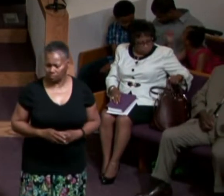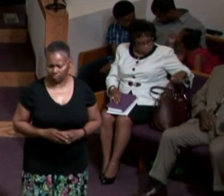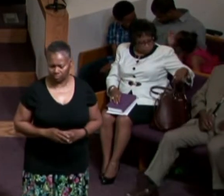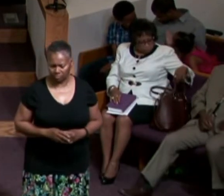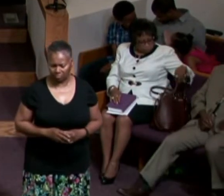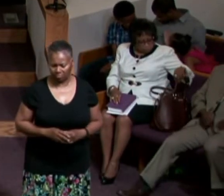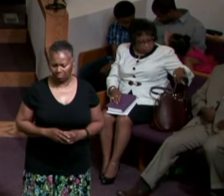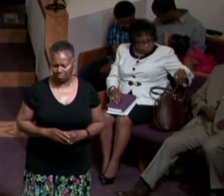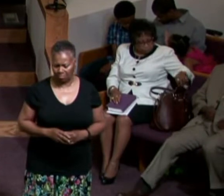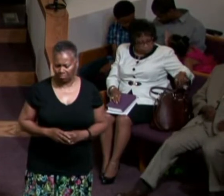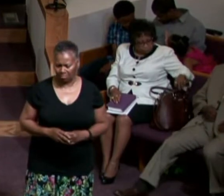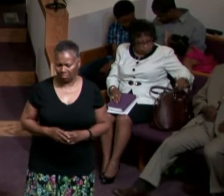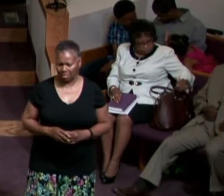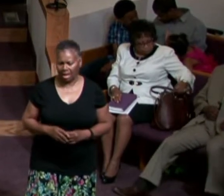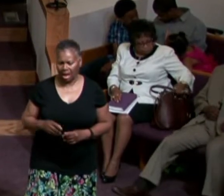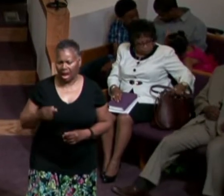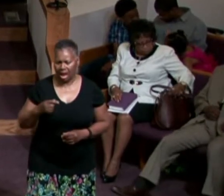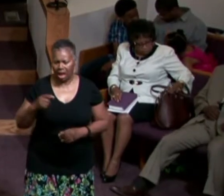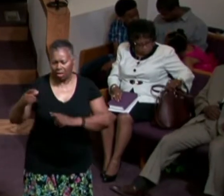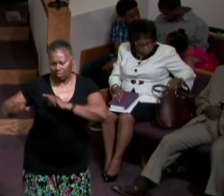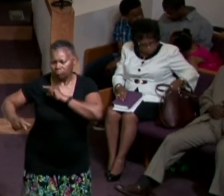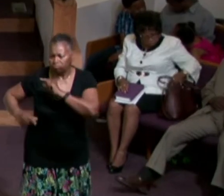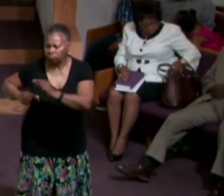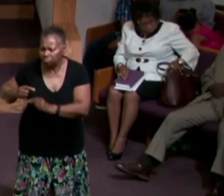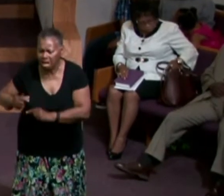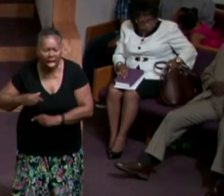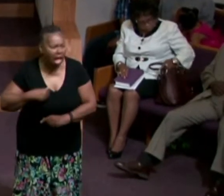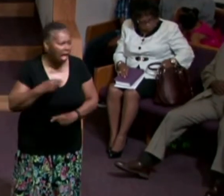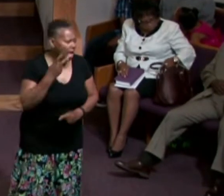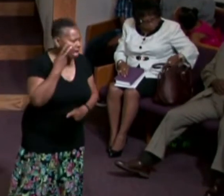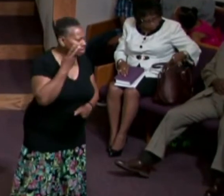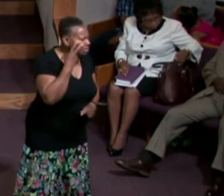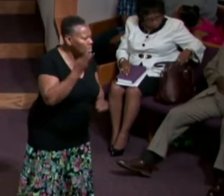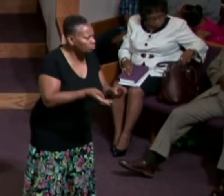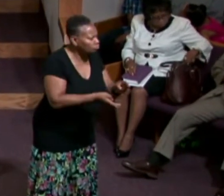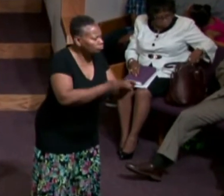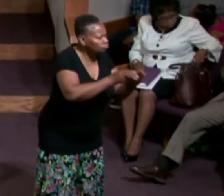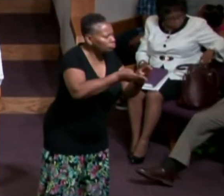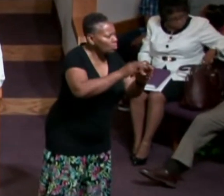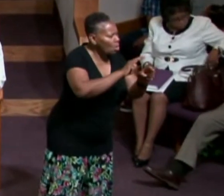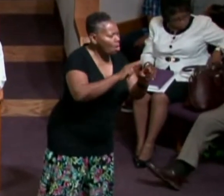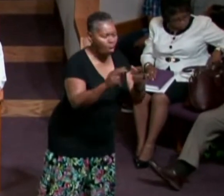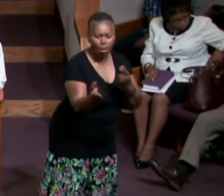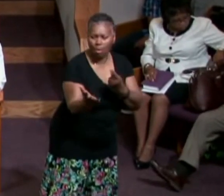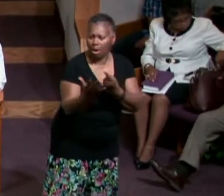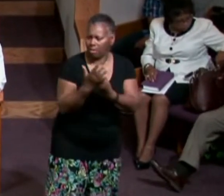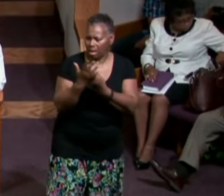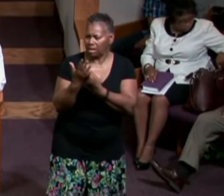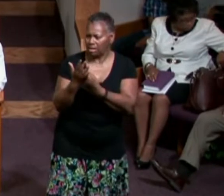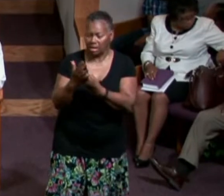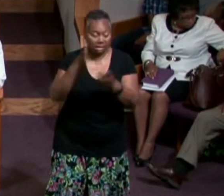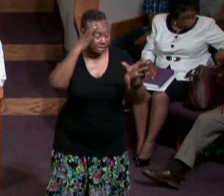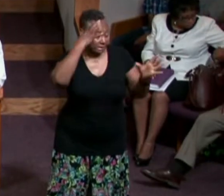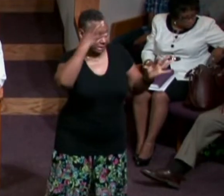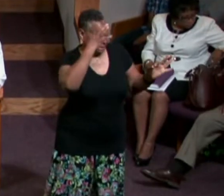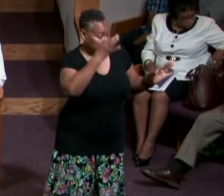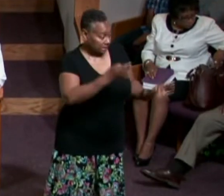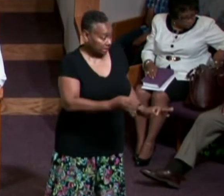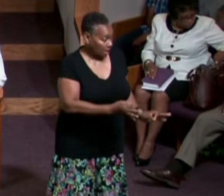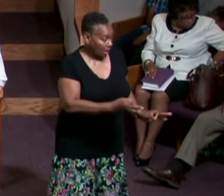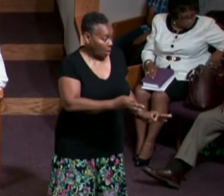Over the years, I have seen the increase in the popularity of determining